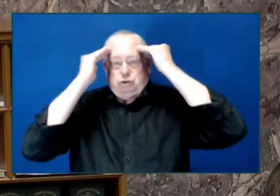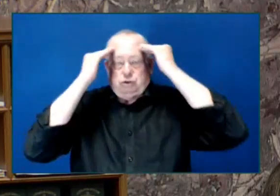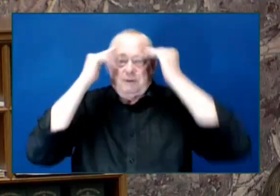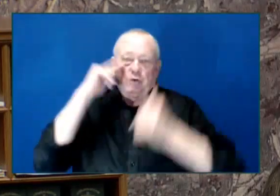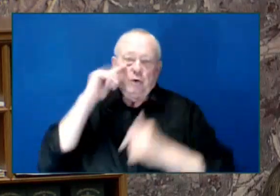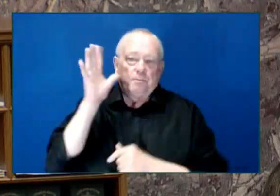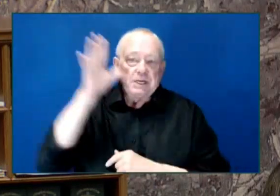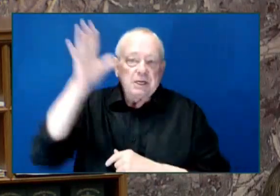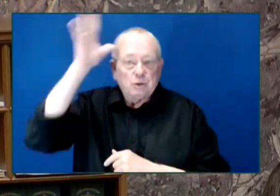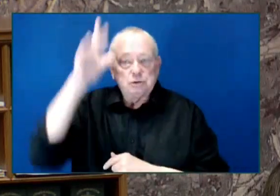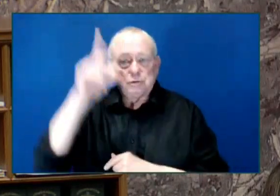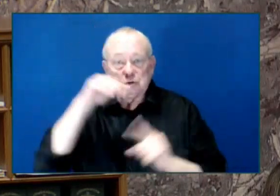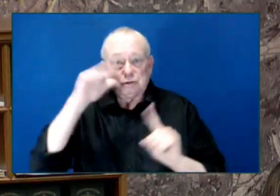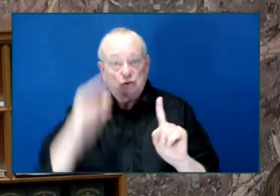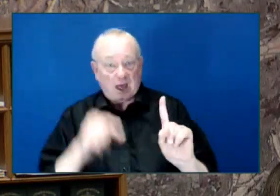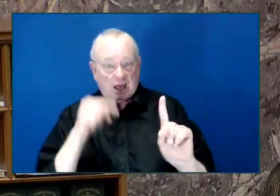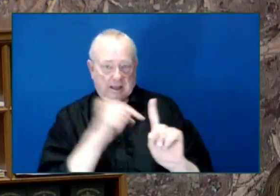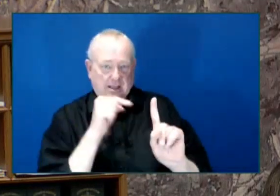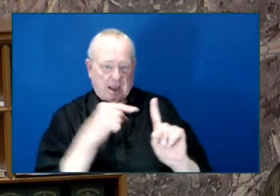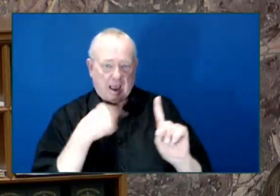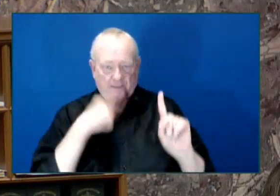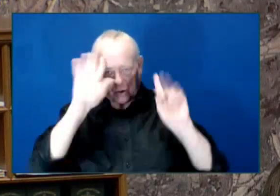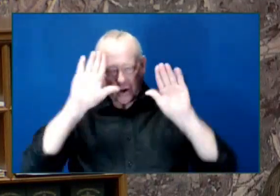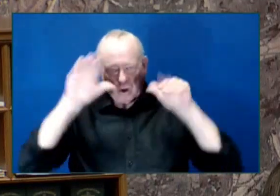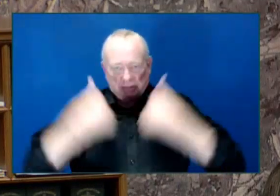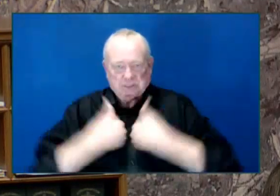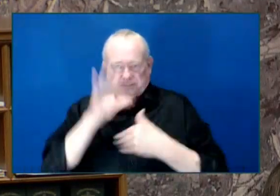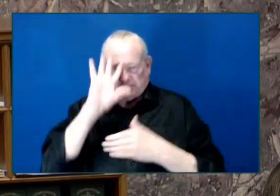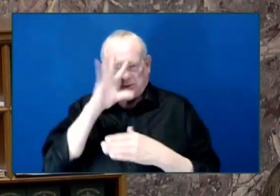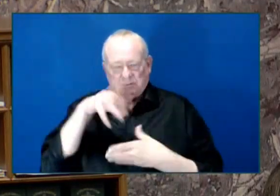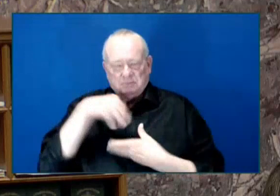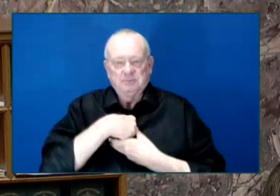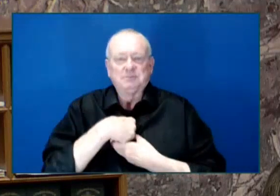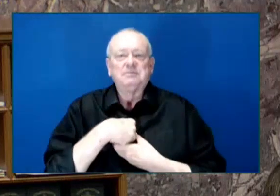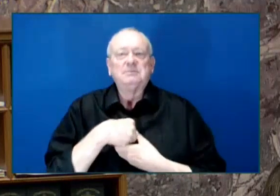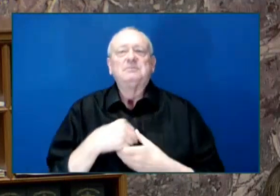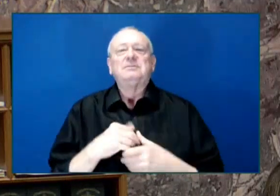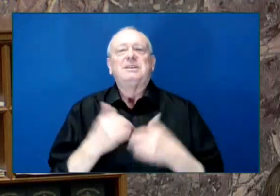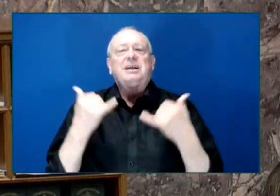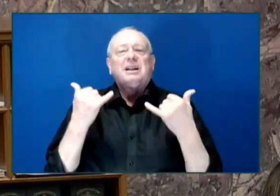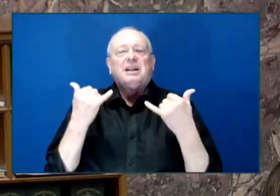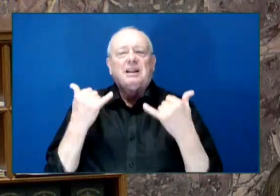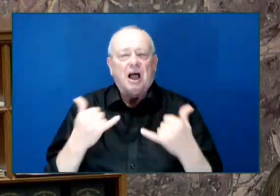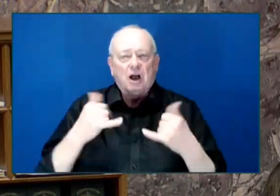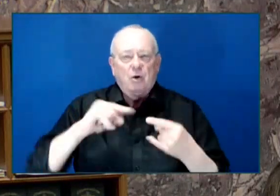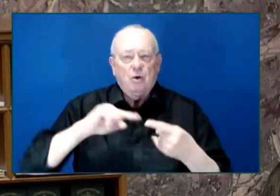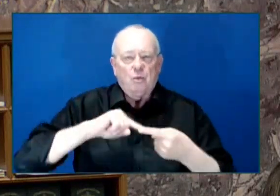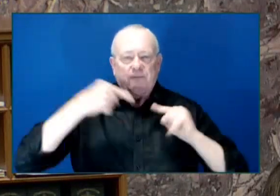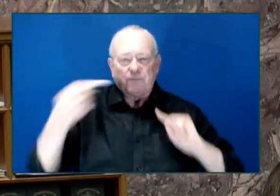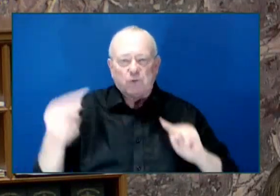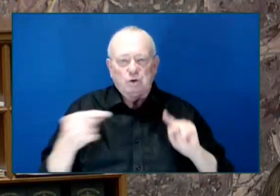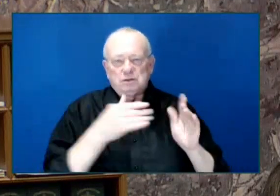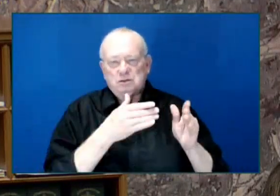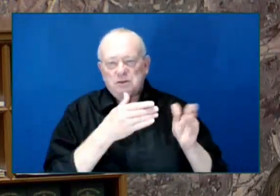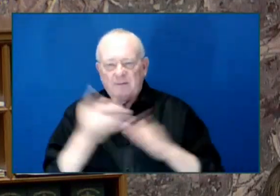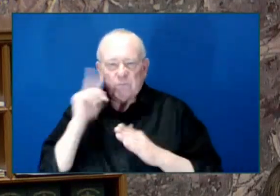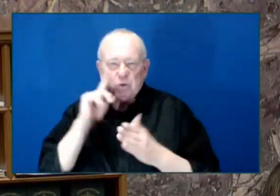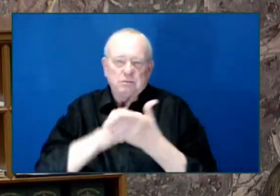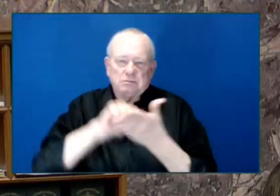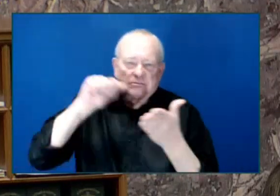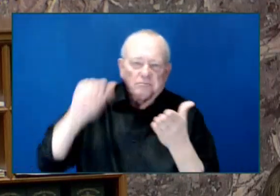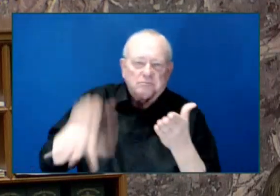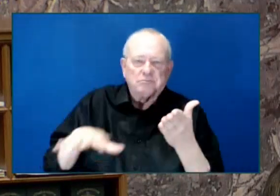NDP's planned attempt to strip individualized funding from parents and force them to transition to a hub model. However,